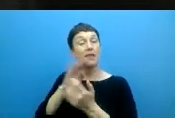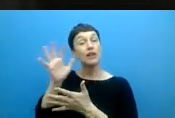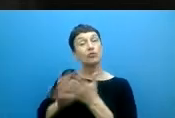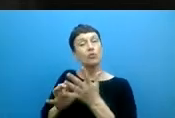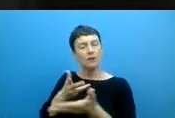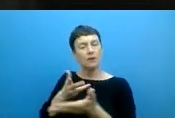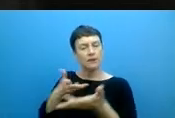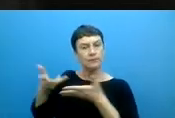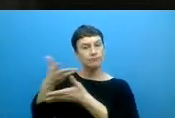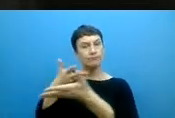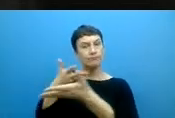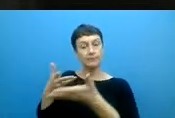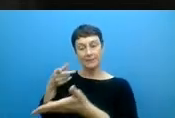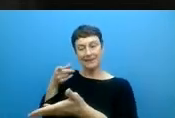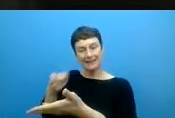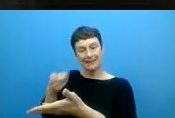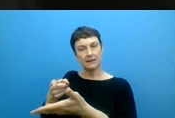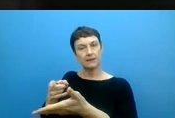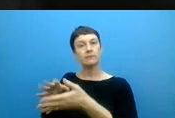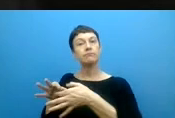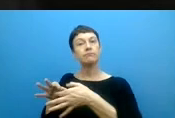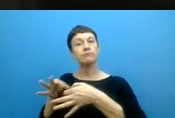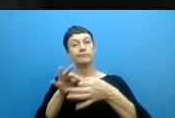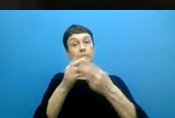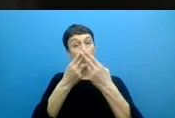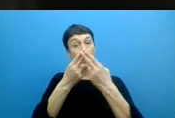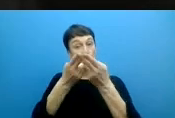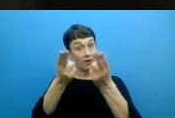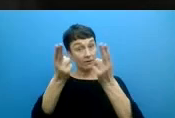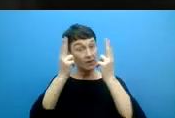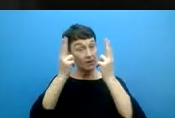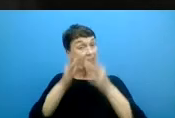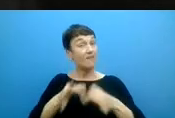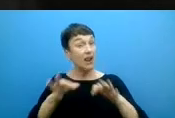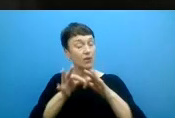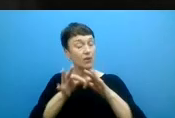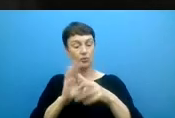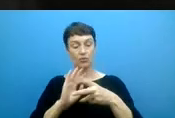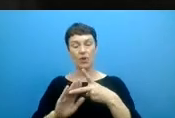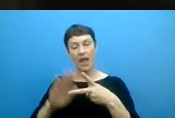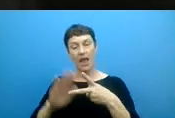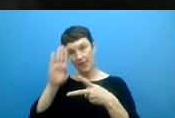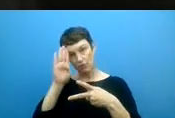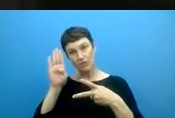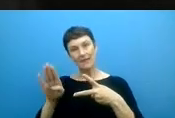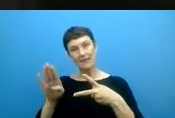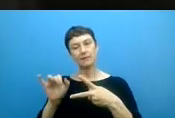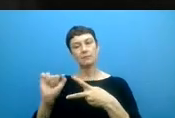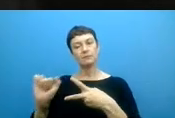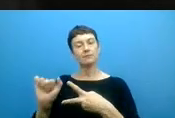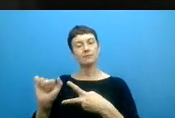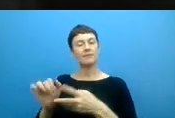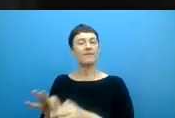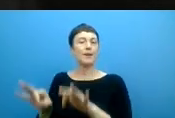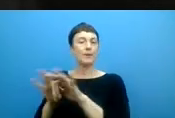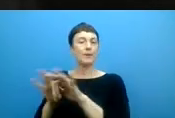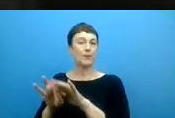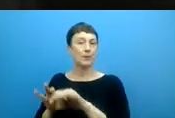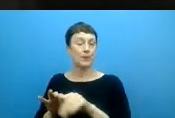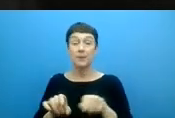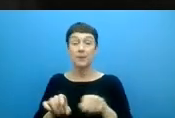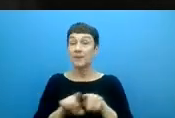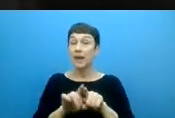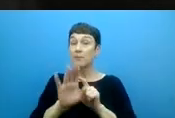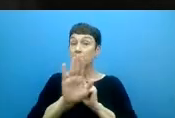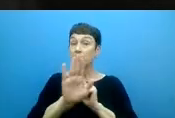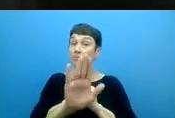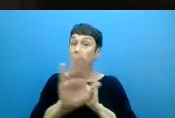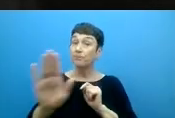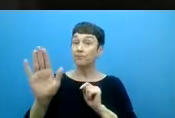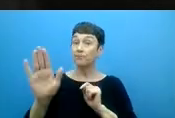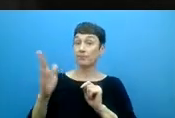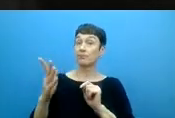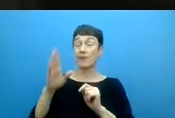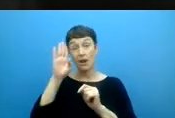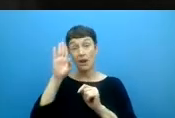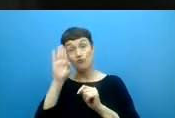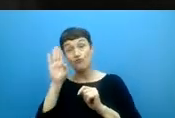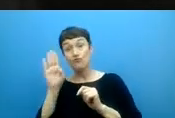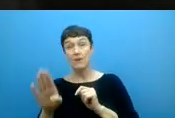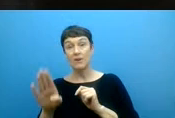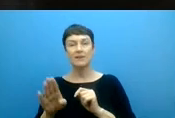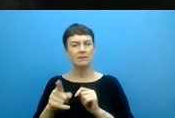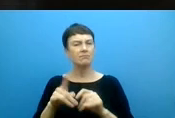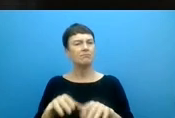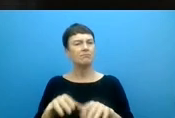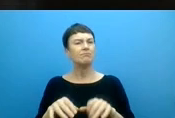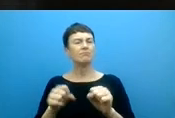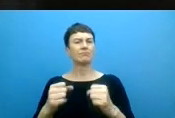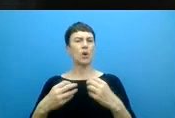the university and with the values of the residents. And then just important to get back to your own residents again and take